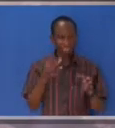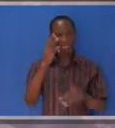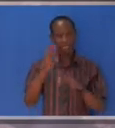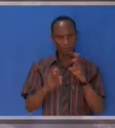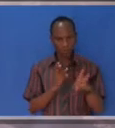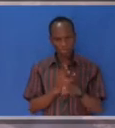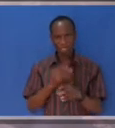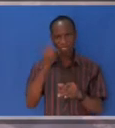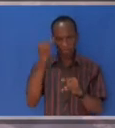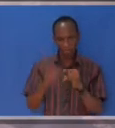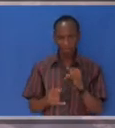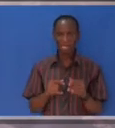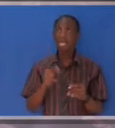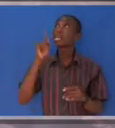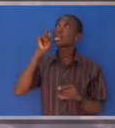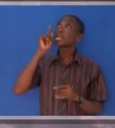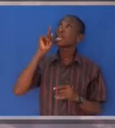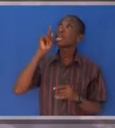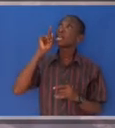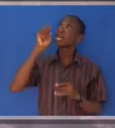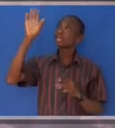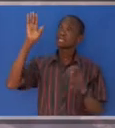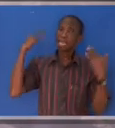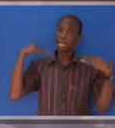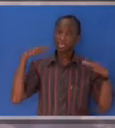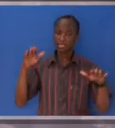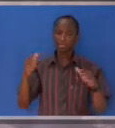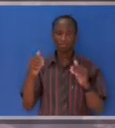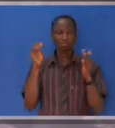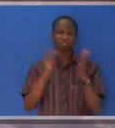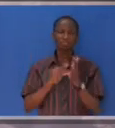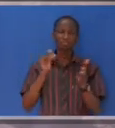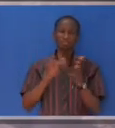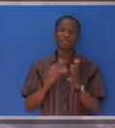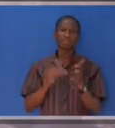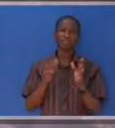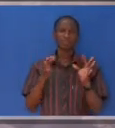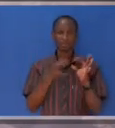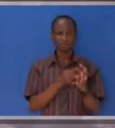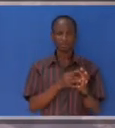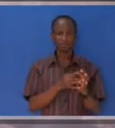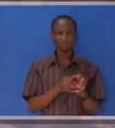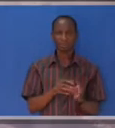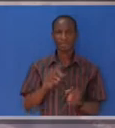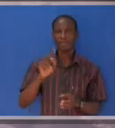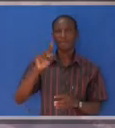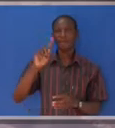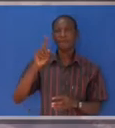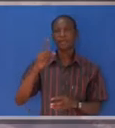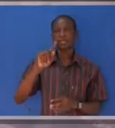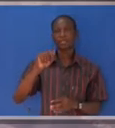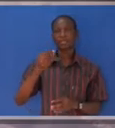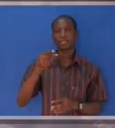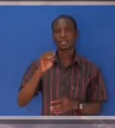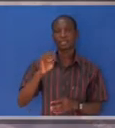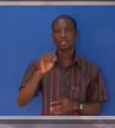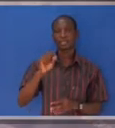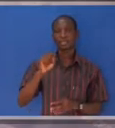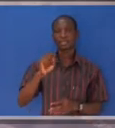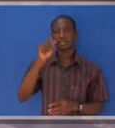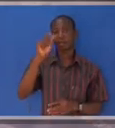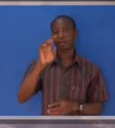atemuda one na bofo mpempem na beba we can kind First Thessalonians chapter 4 verse 13 to